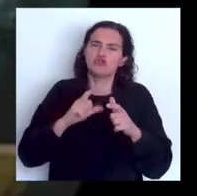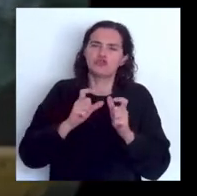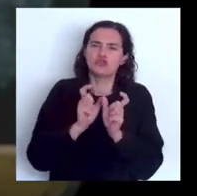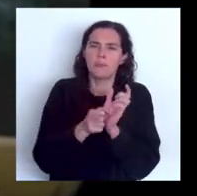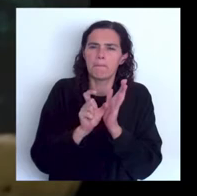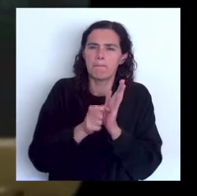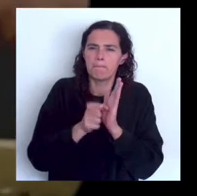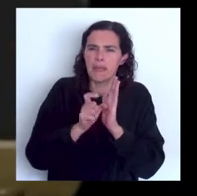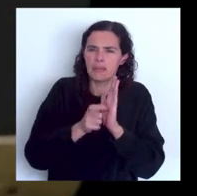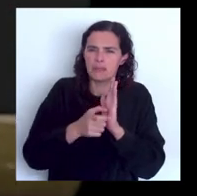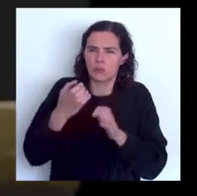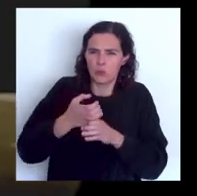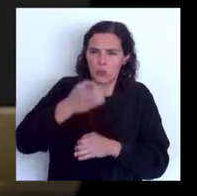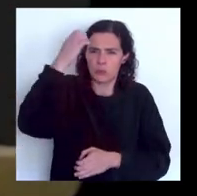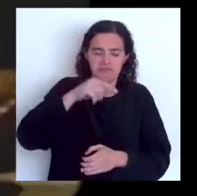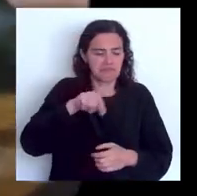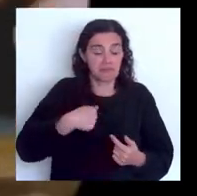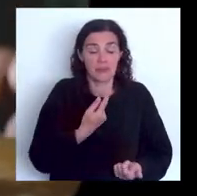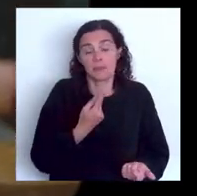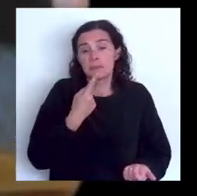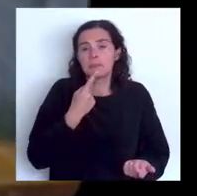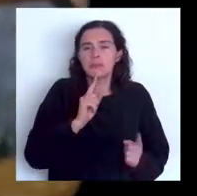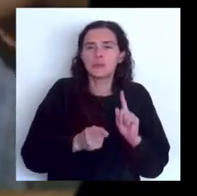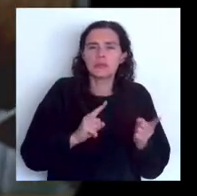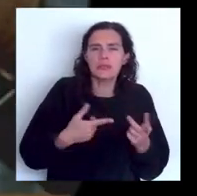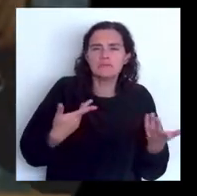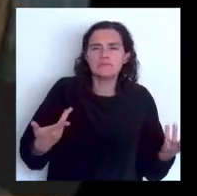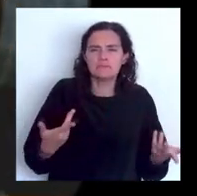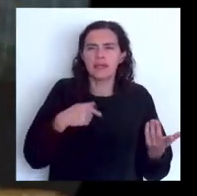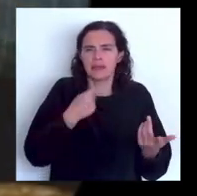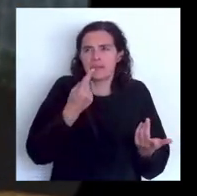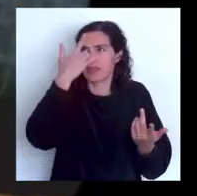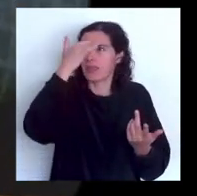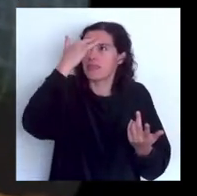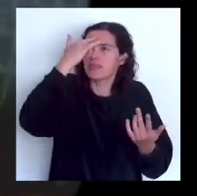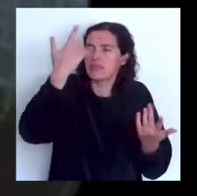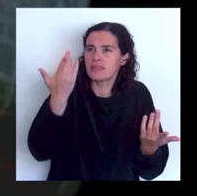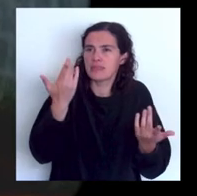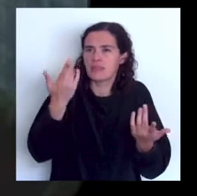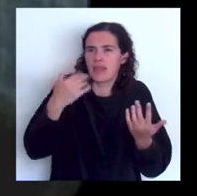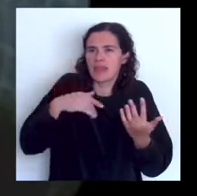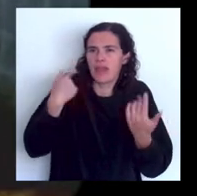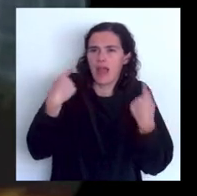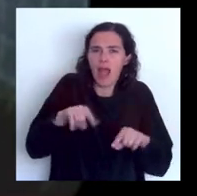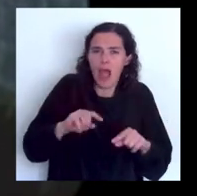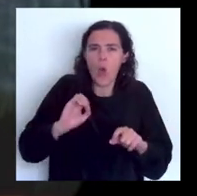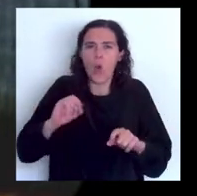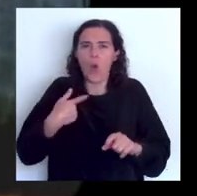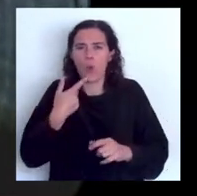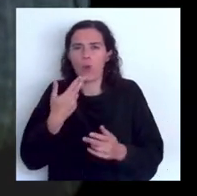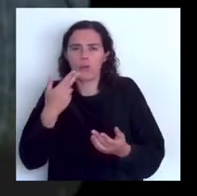geometrical column. But there is also this notion, this whether it's a myth, again, a mythology,